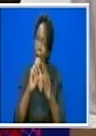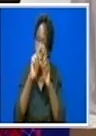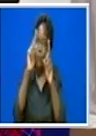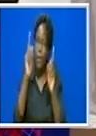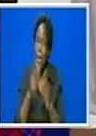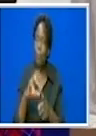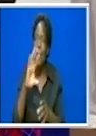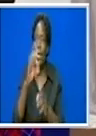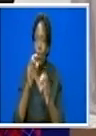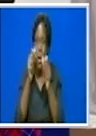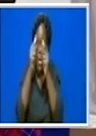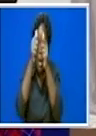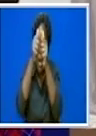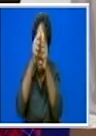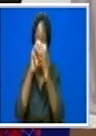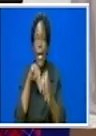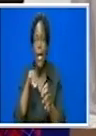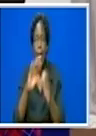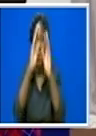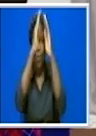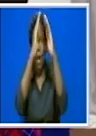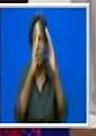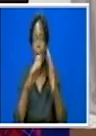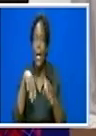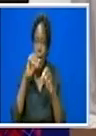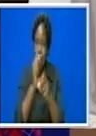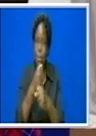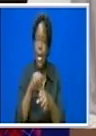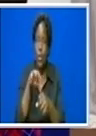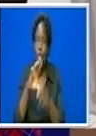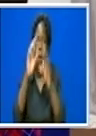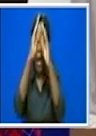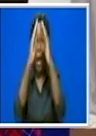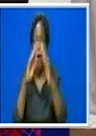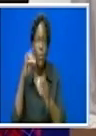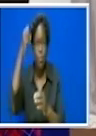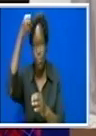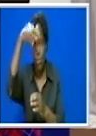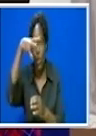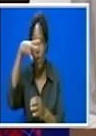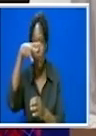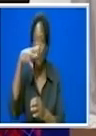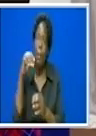hang in your house, that you can use, that can make your room more beautiful, that you can put